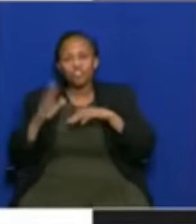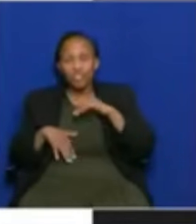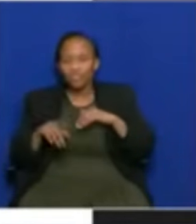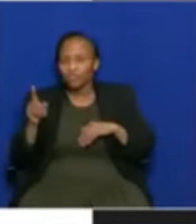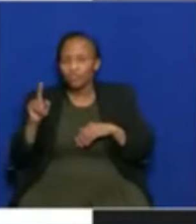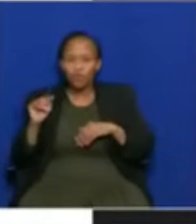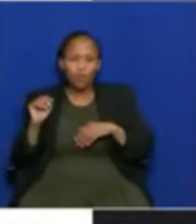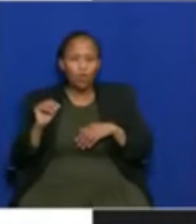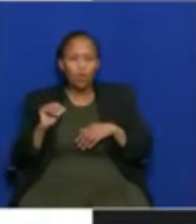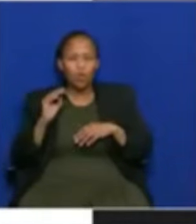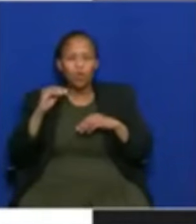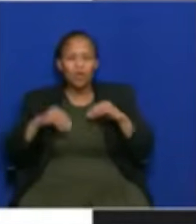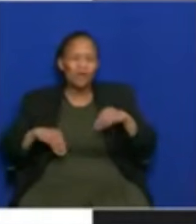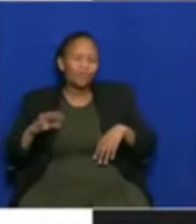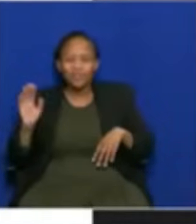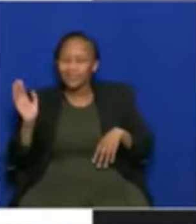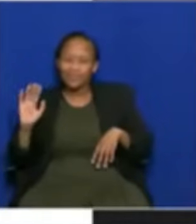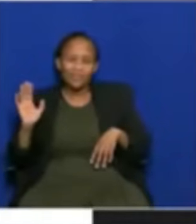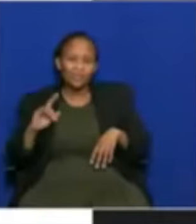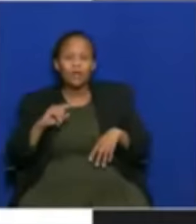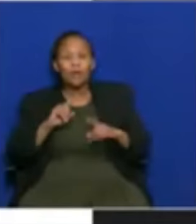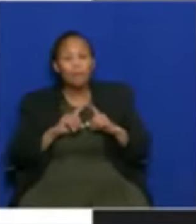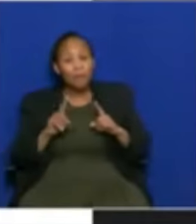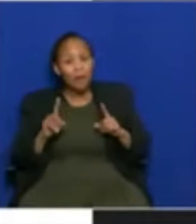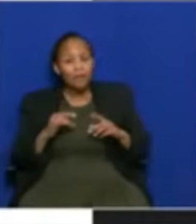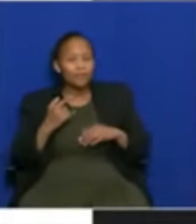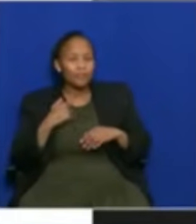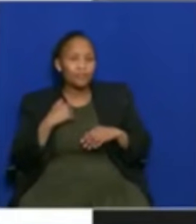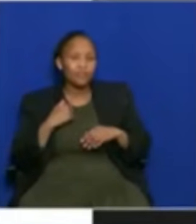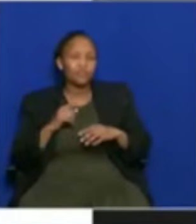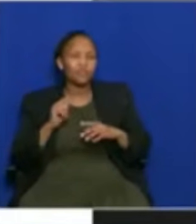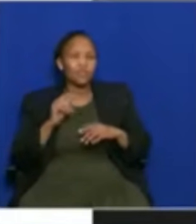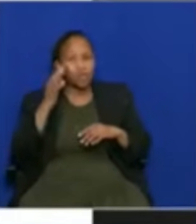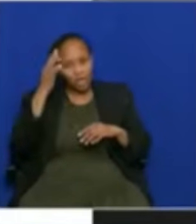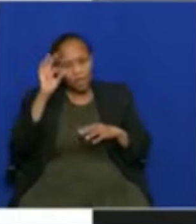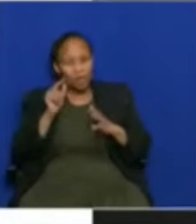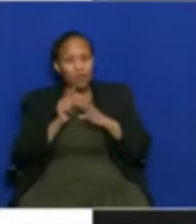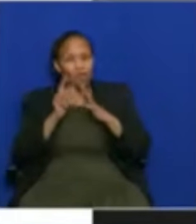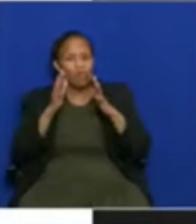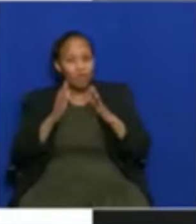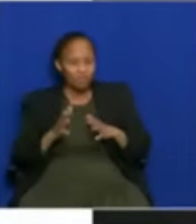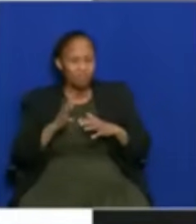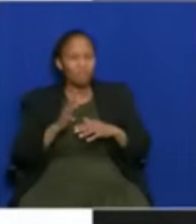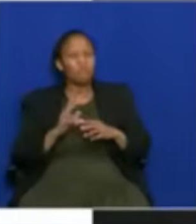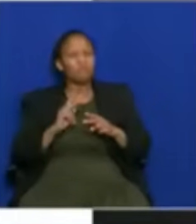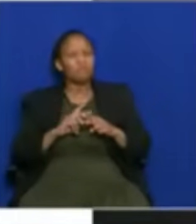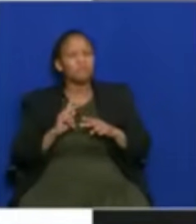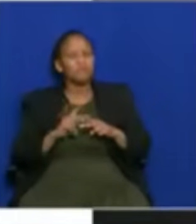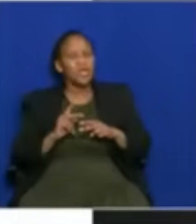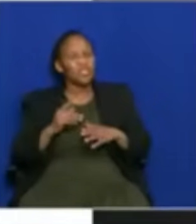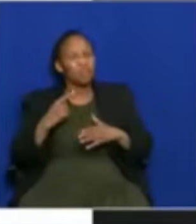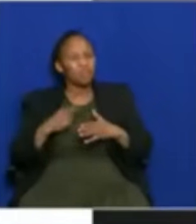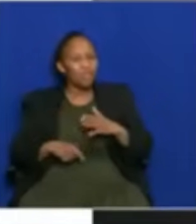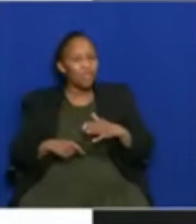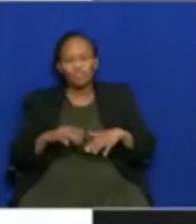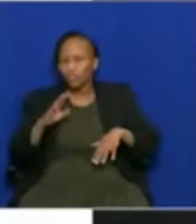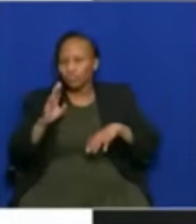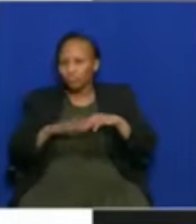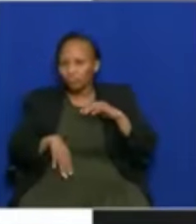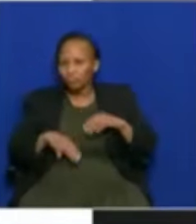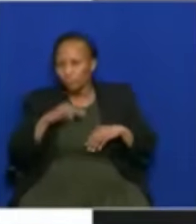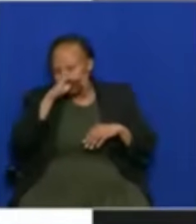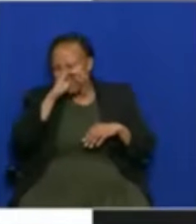done. The prosecutors prepared the charges for Mukwele. But my affidavit here, as you can see